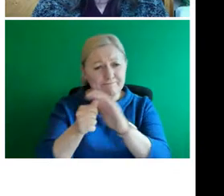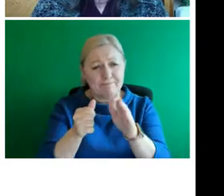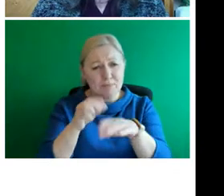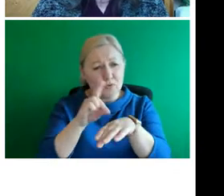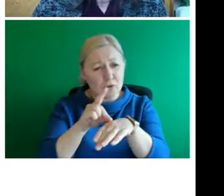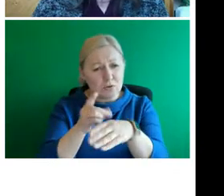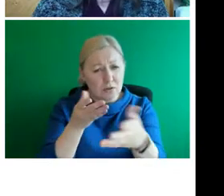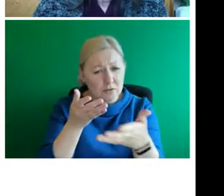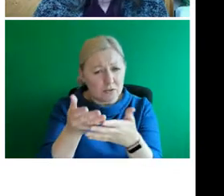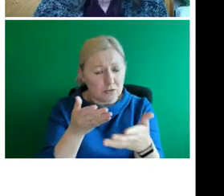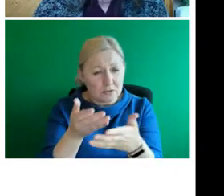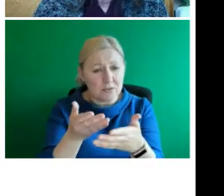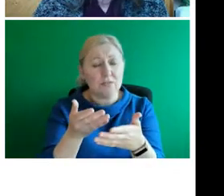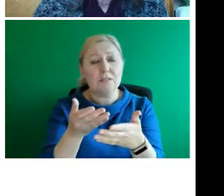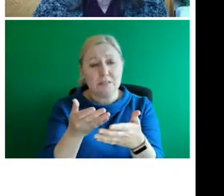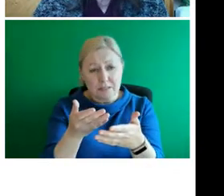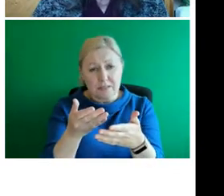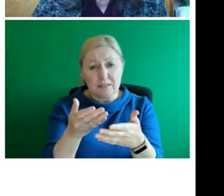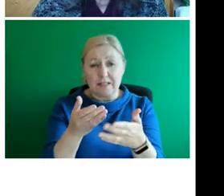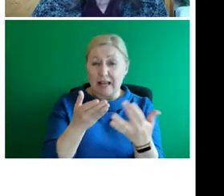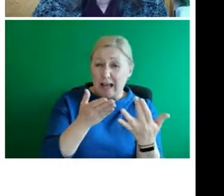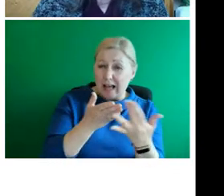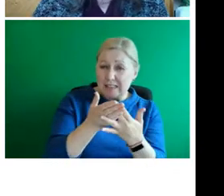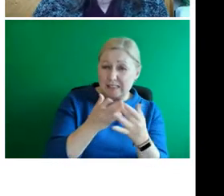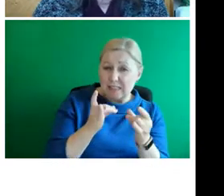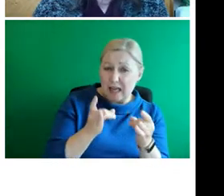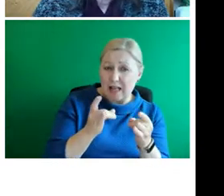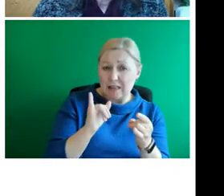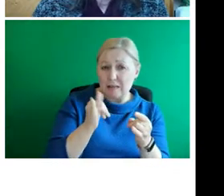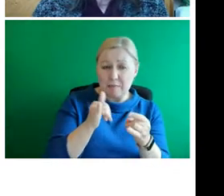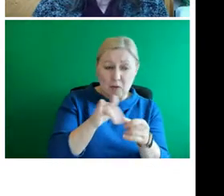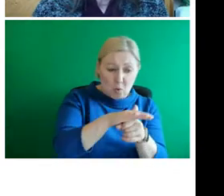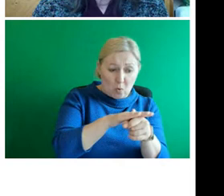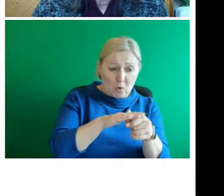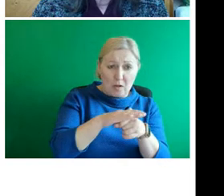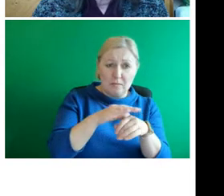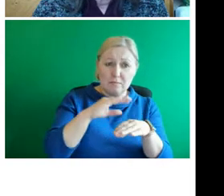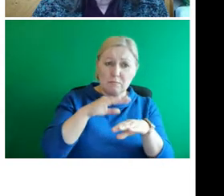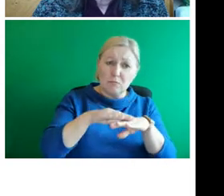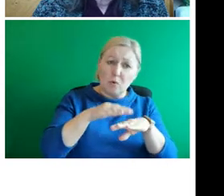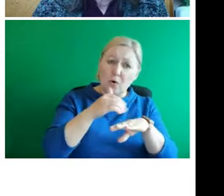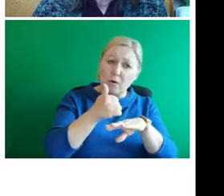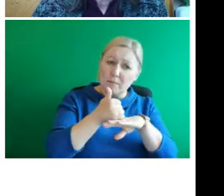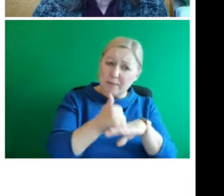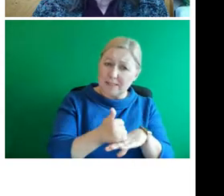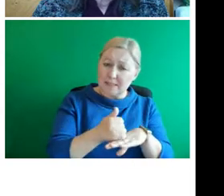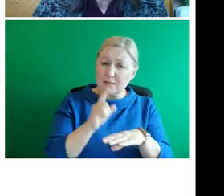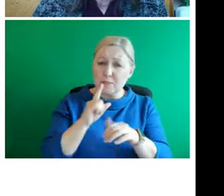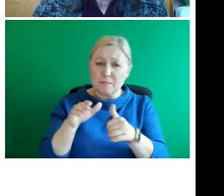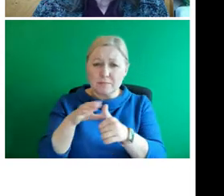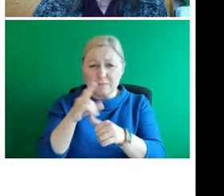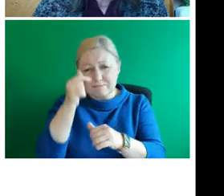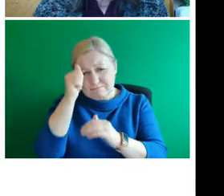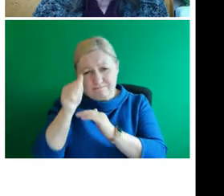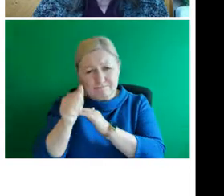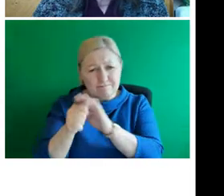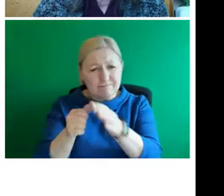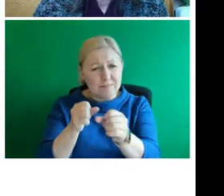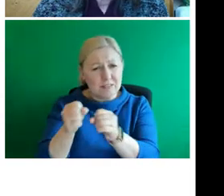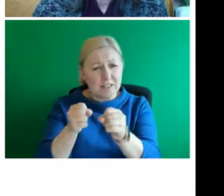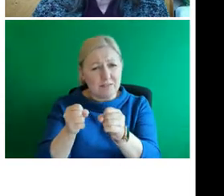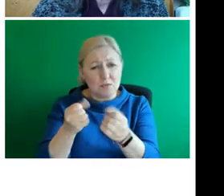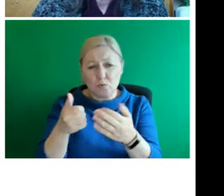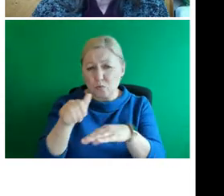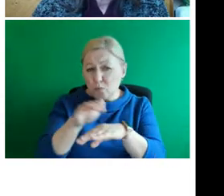limited to the more basic services, where the specialized services are concentrated in